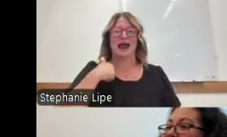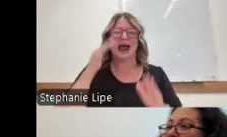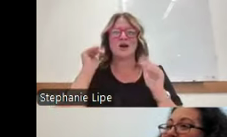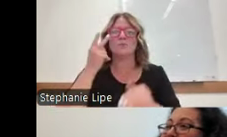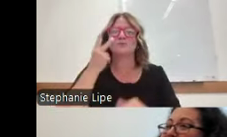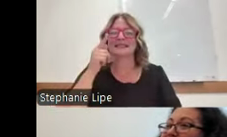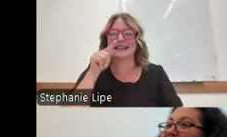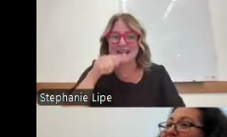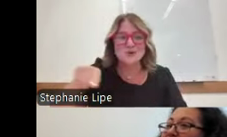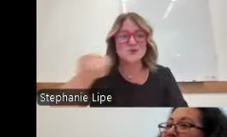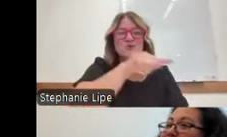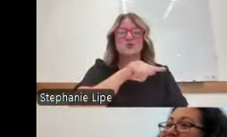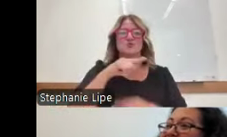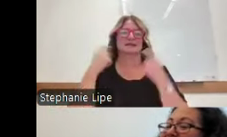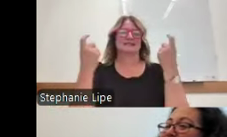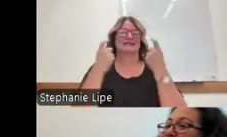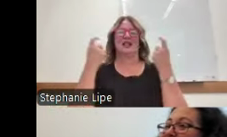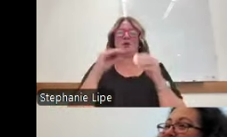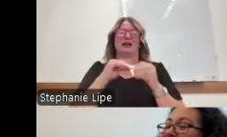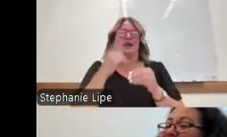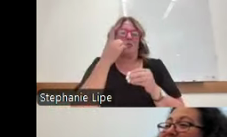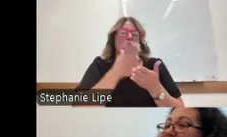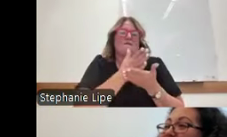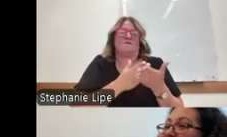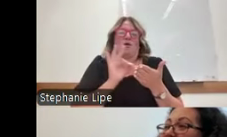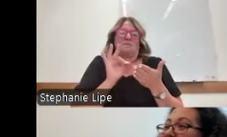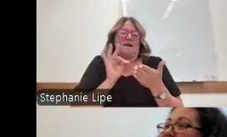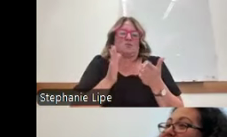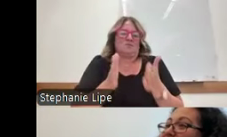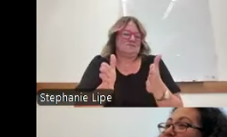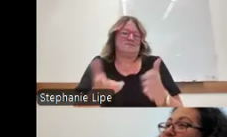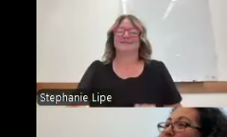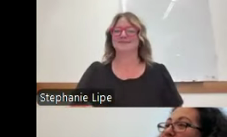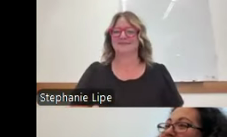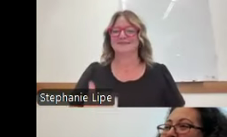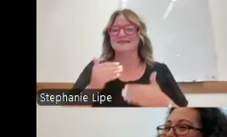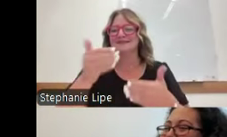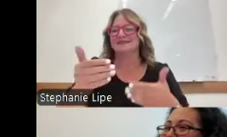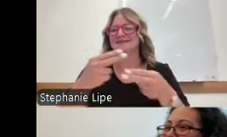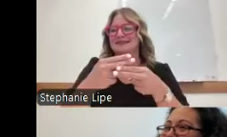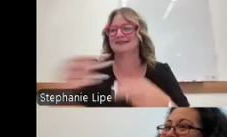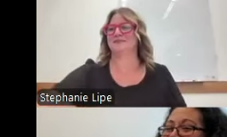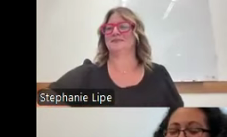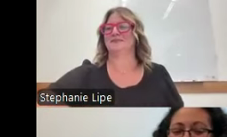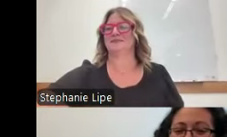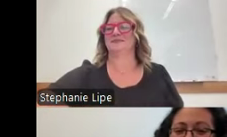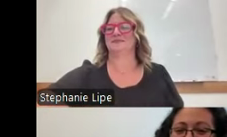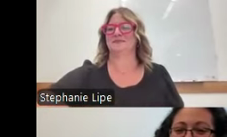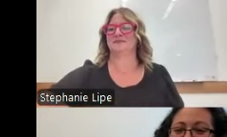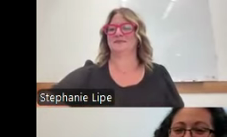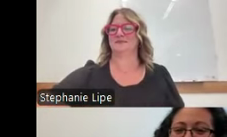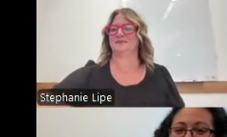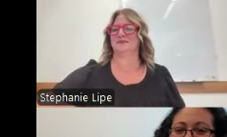in October. And I hope to see everyone here celebrating in one way or another. Next slide,